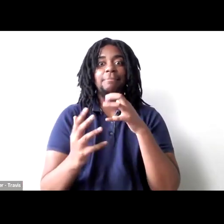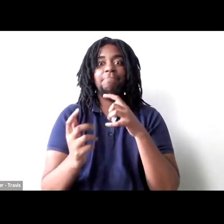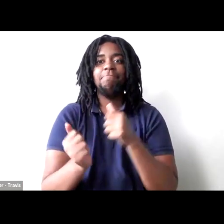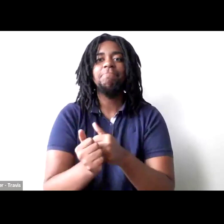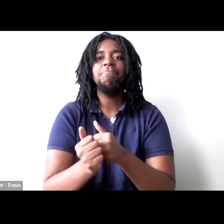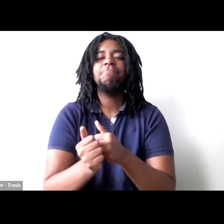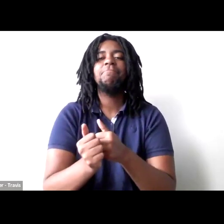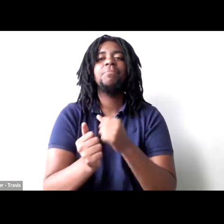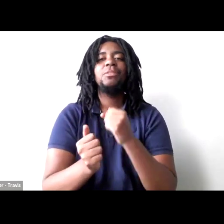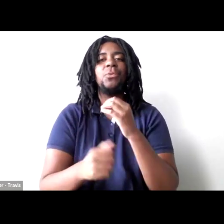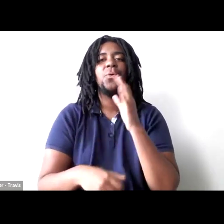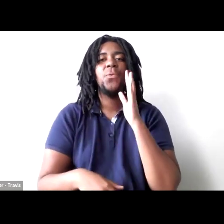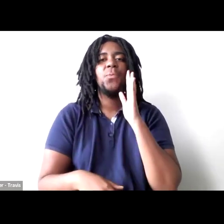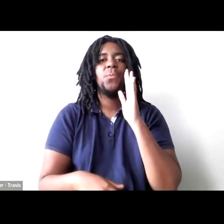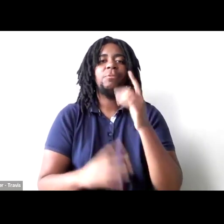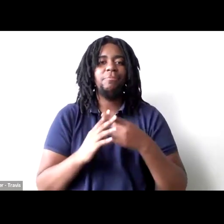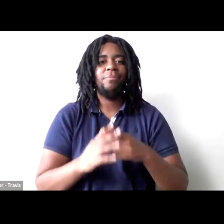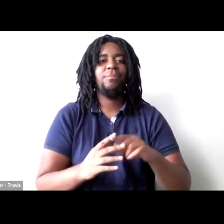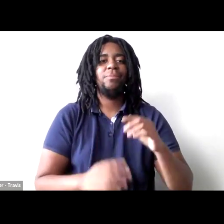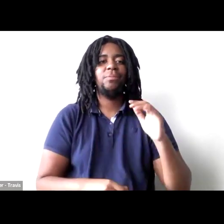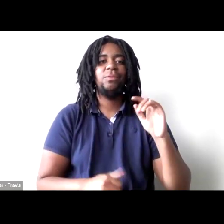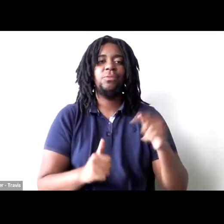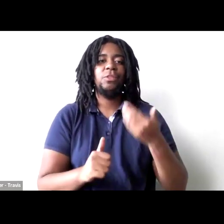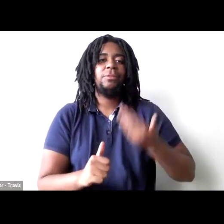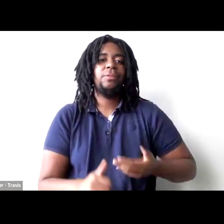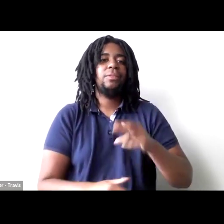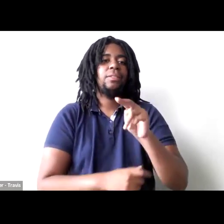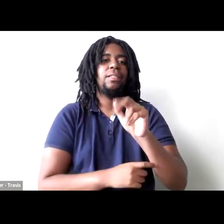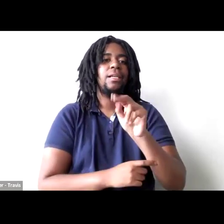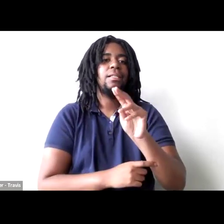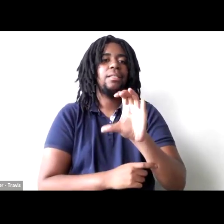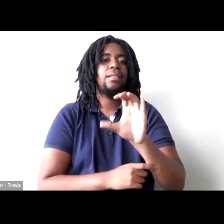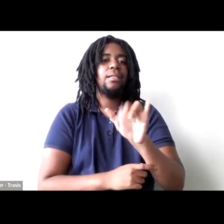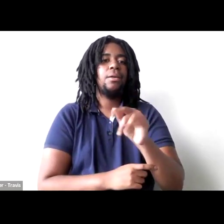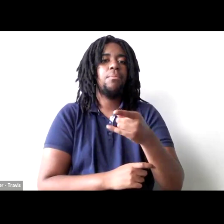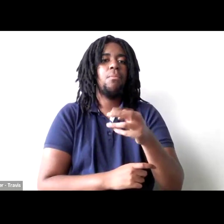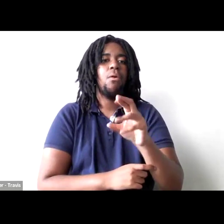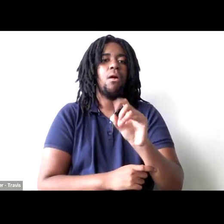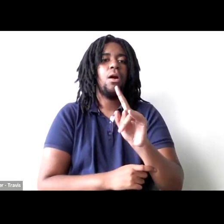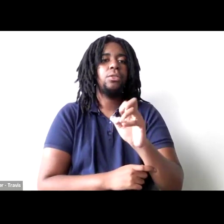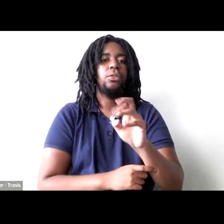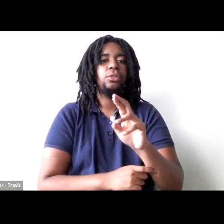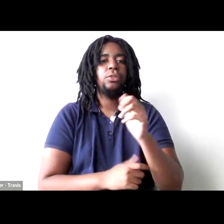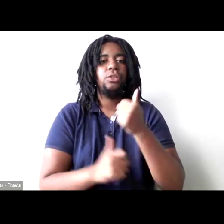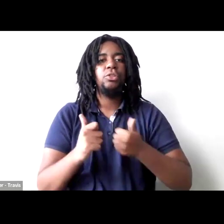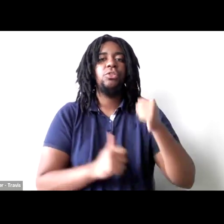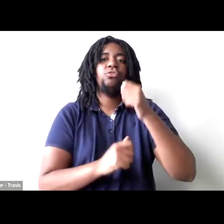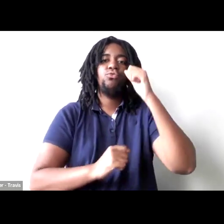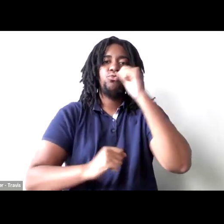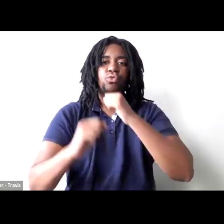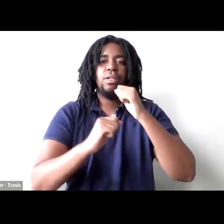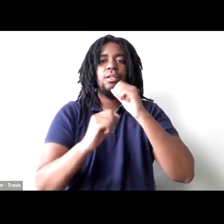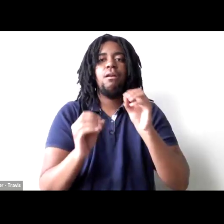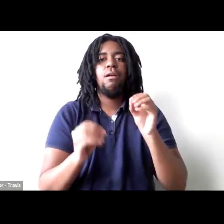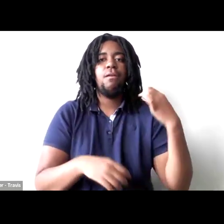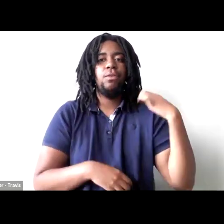started. First, my name is Nancy Proctor. I'm Chief Strategy Officer and Founding Director at the Peale, and it's my great honor to welcome